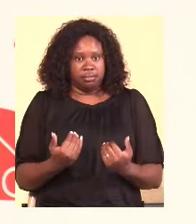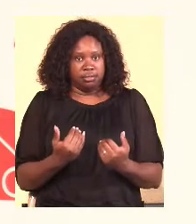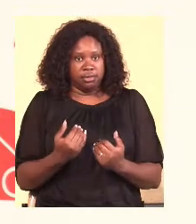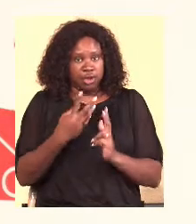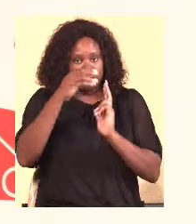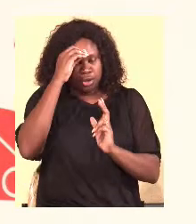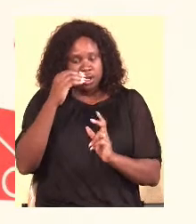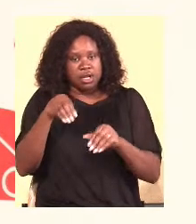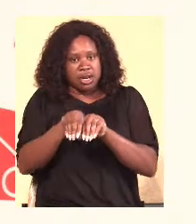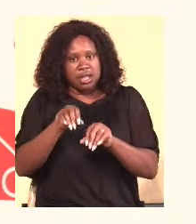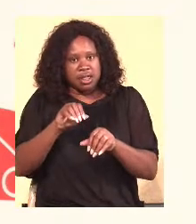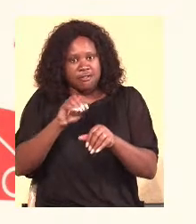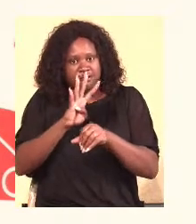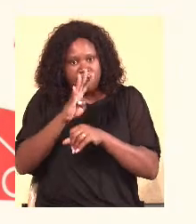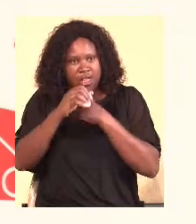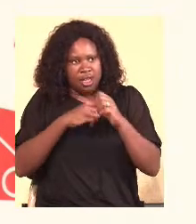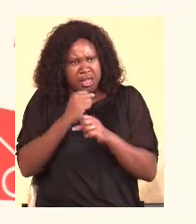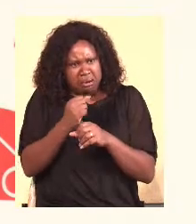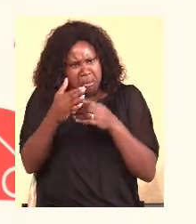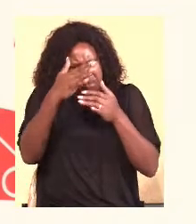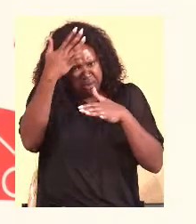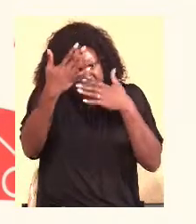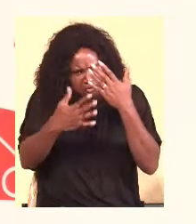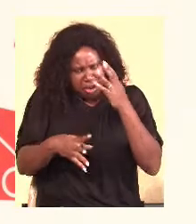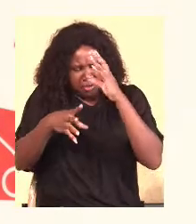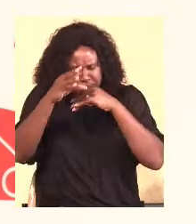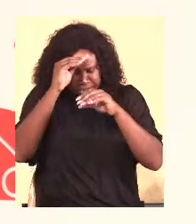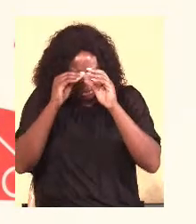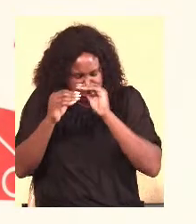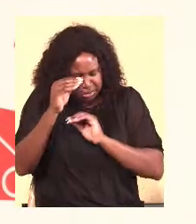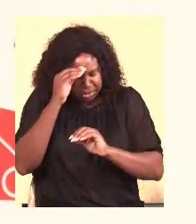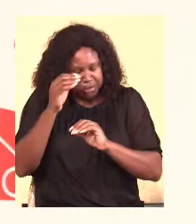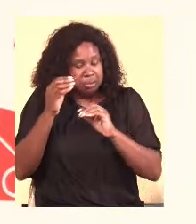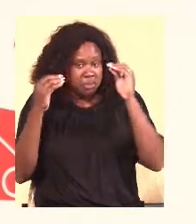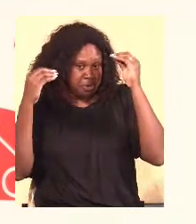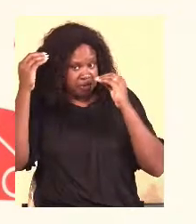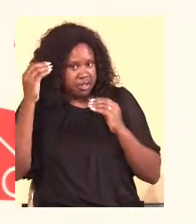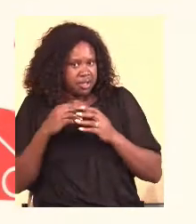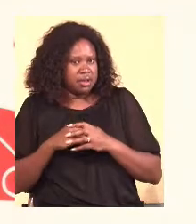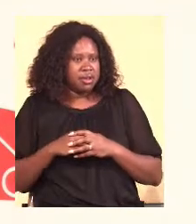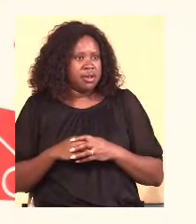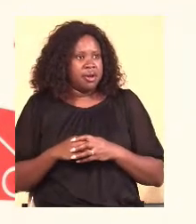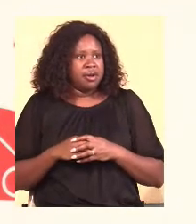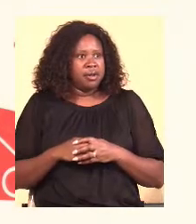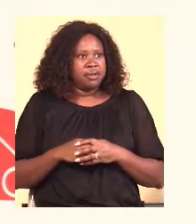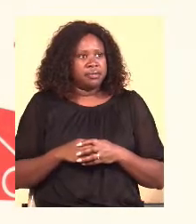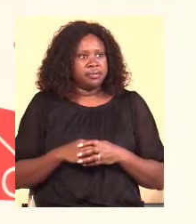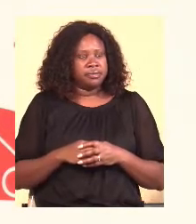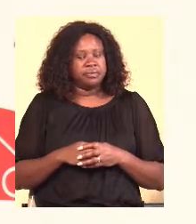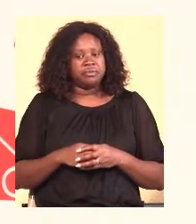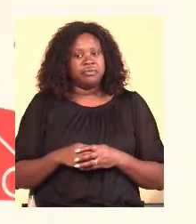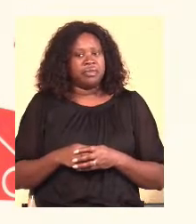whereby one is almost at the tail end of their journey, their academic journey, it will be prudent on such a